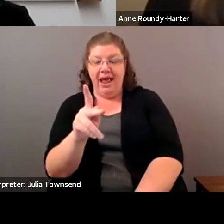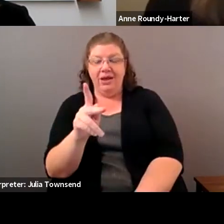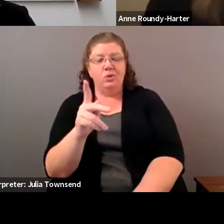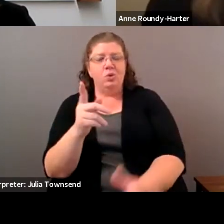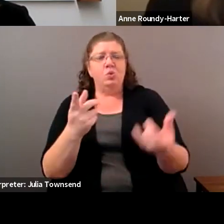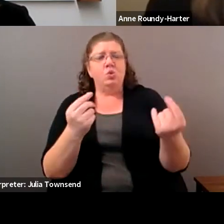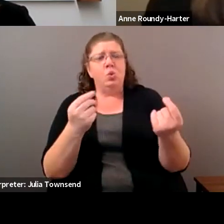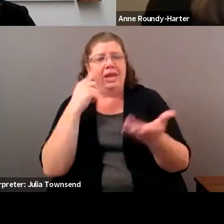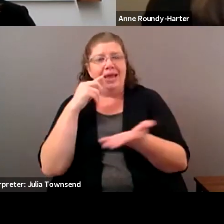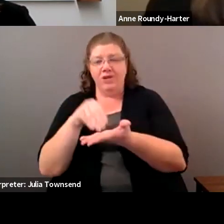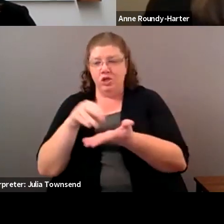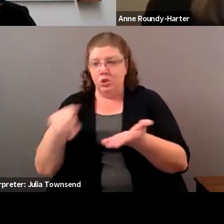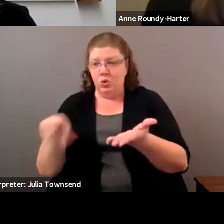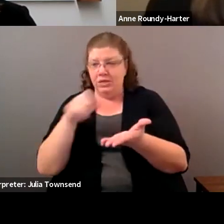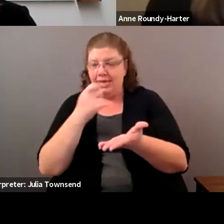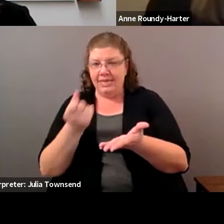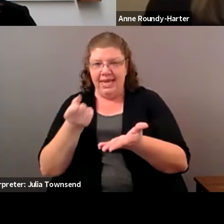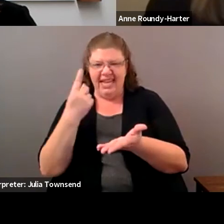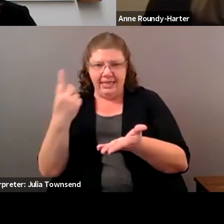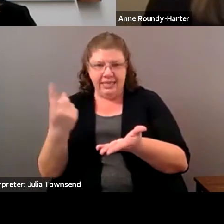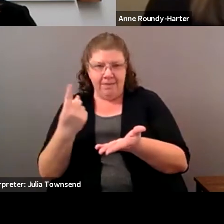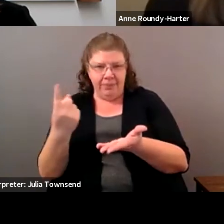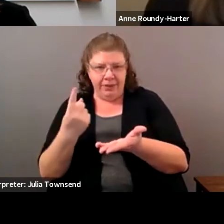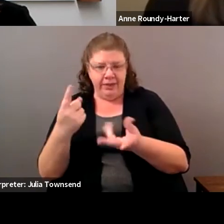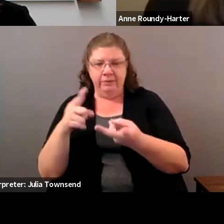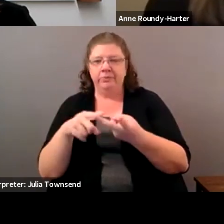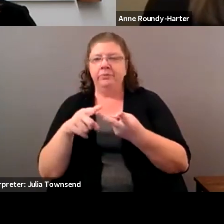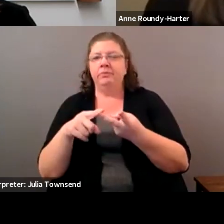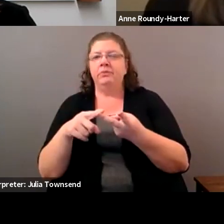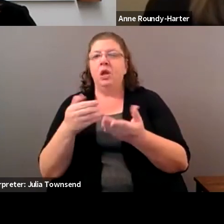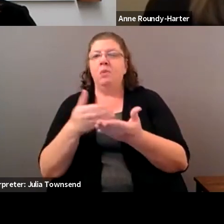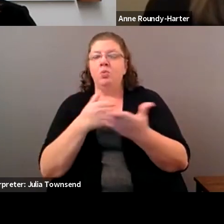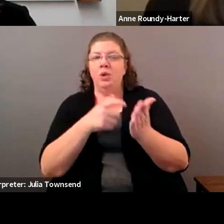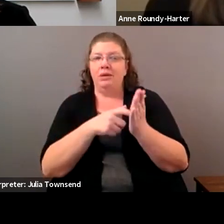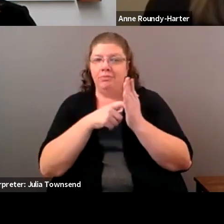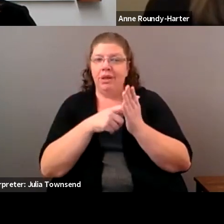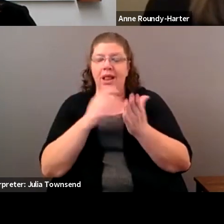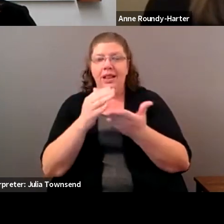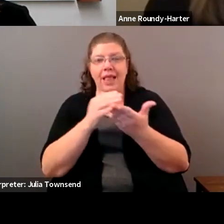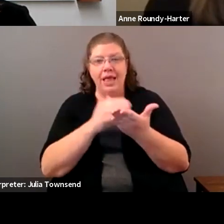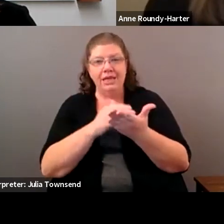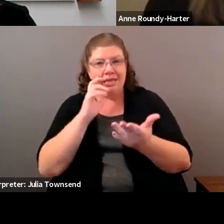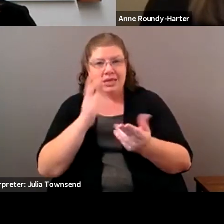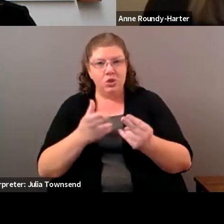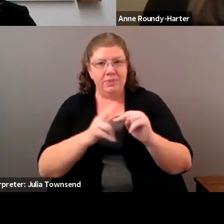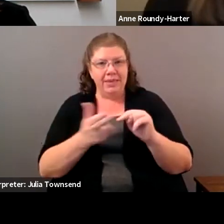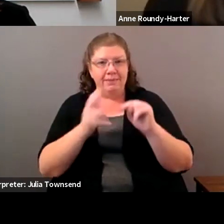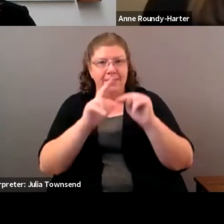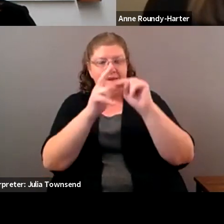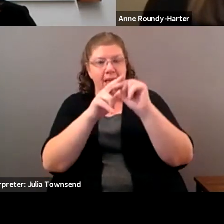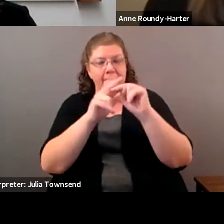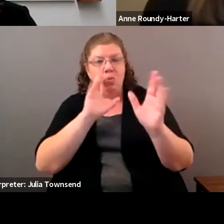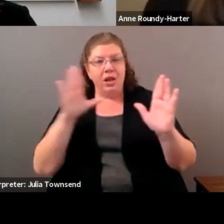when a student doesn't get something? What are the precursor lessons that need to be built up? And we're really focusing on building that